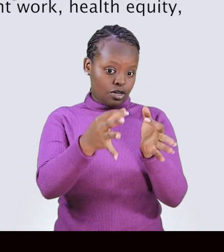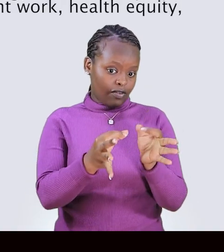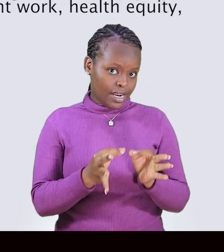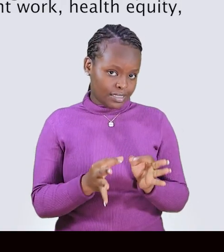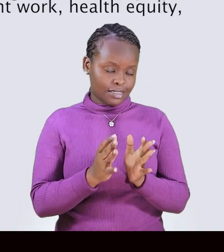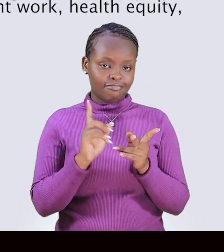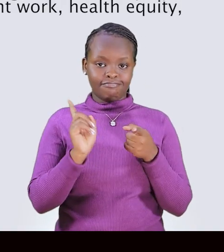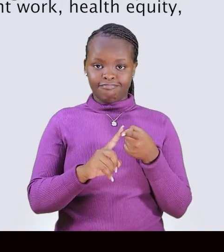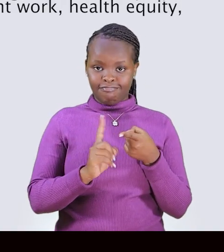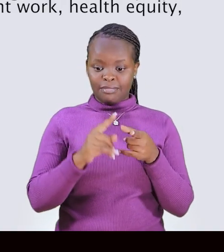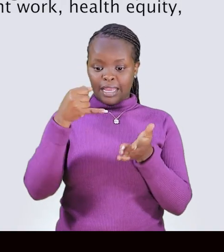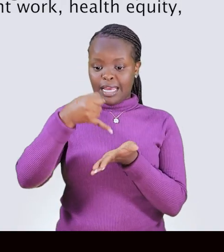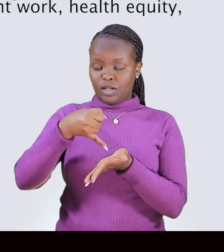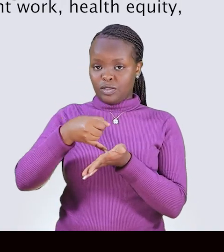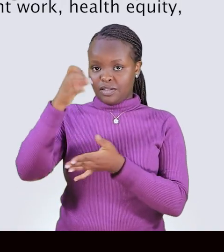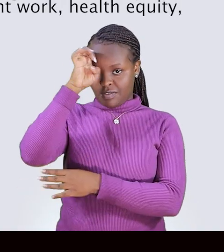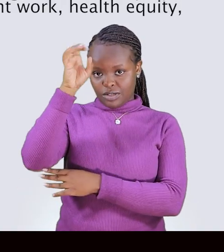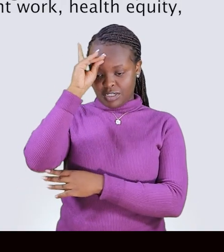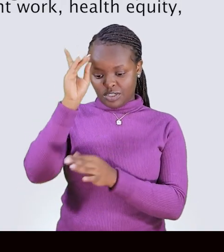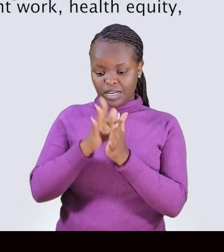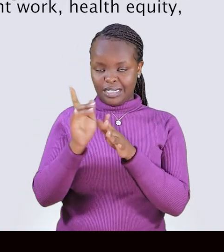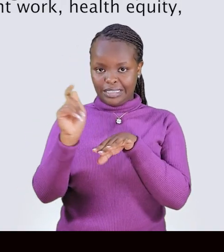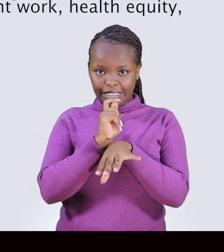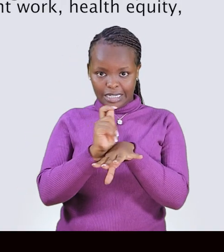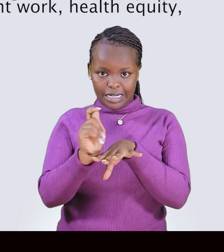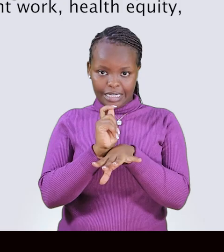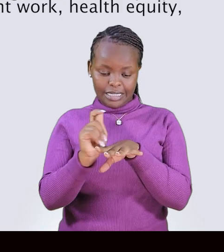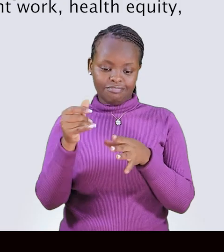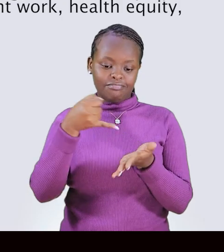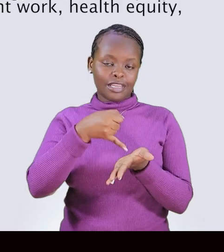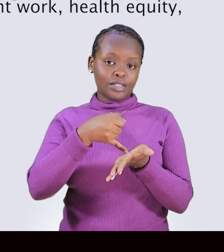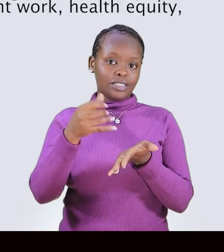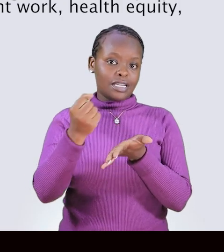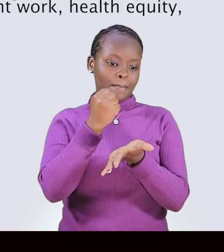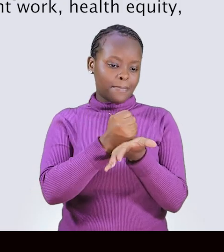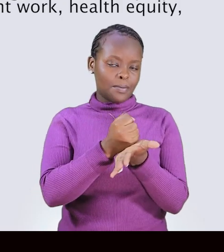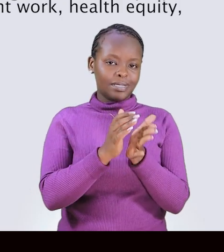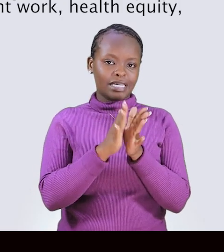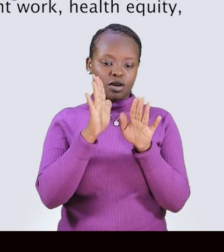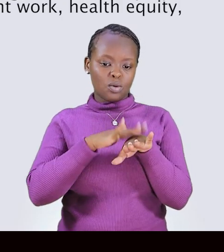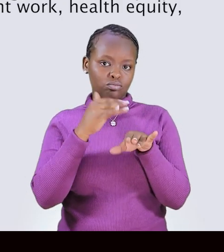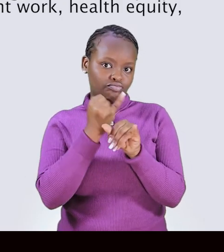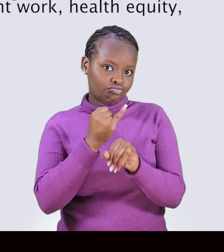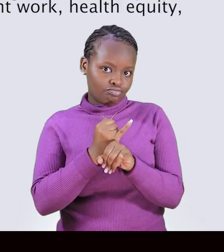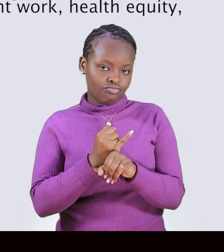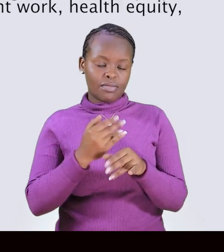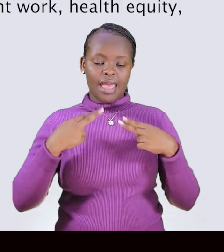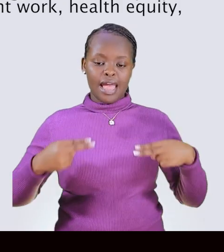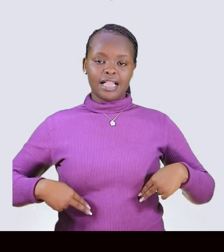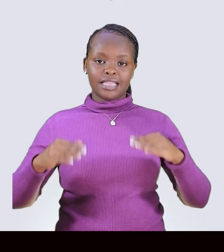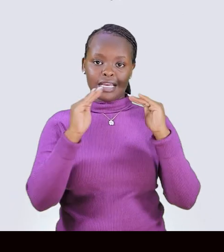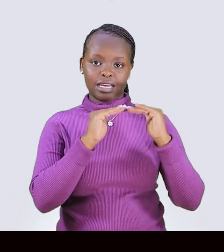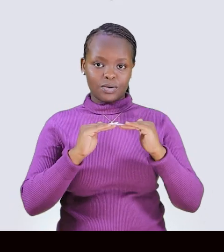financing, inclusive education and training, inclusive employment and decent work, health